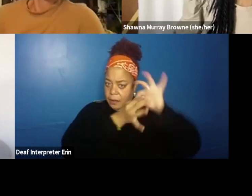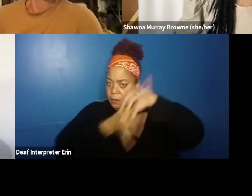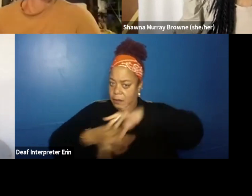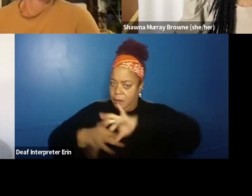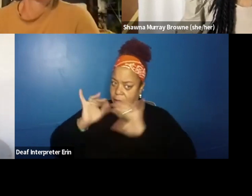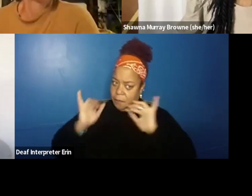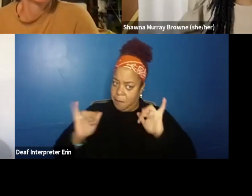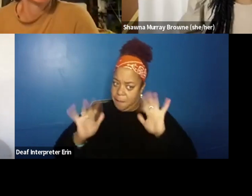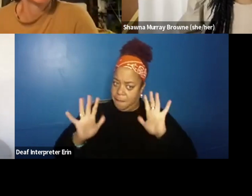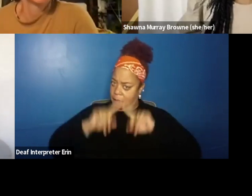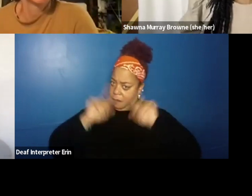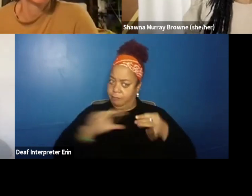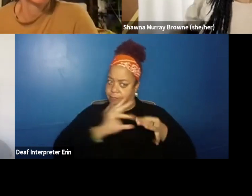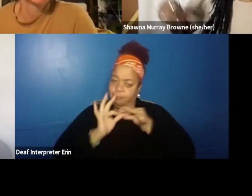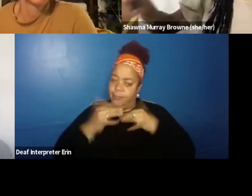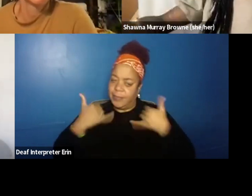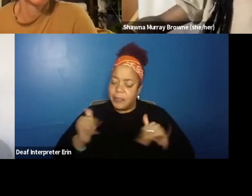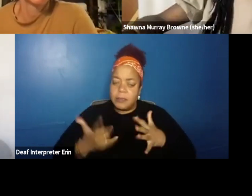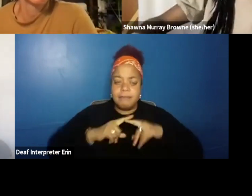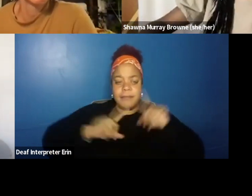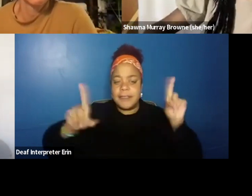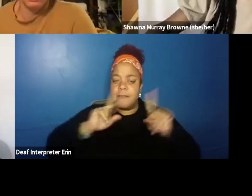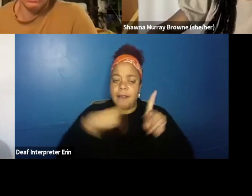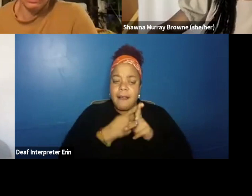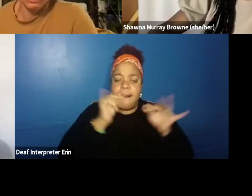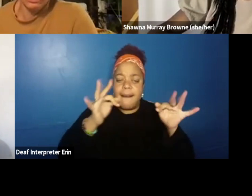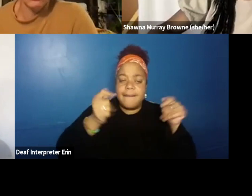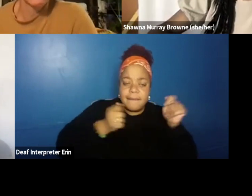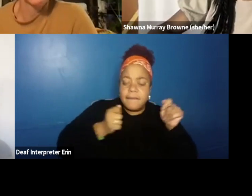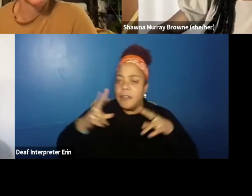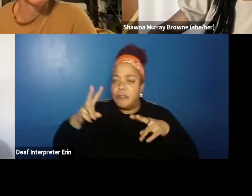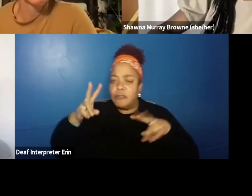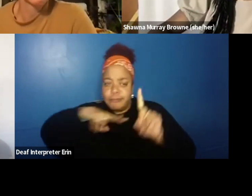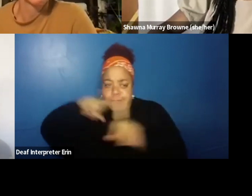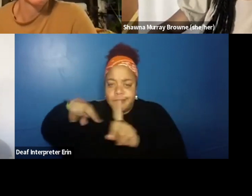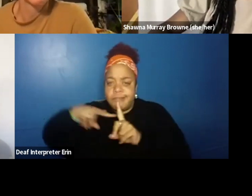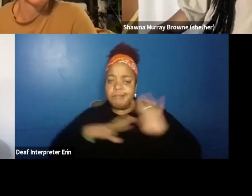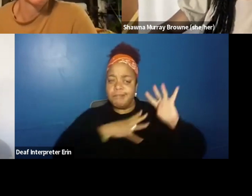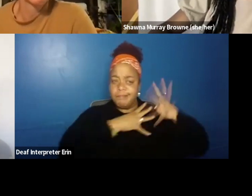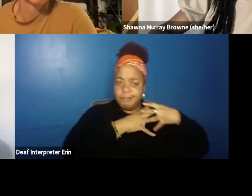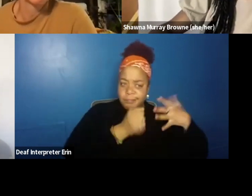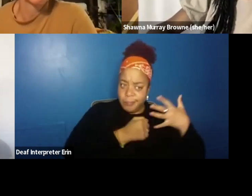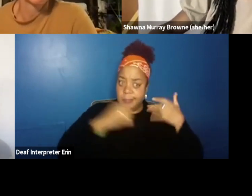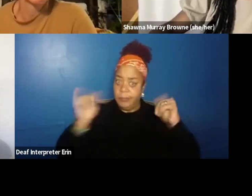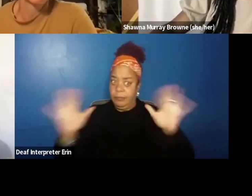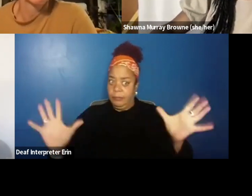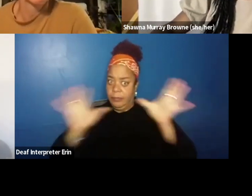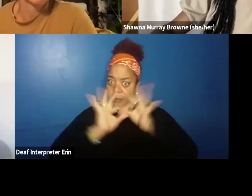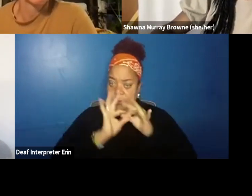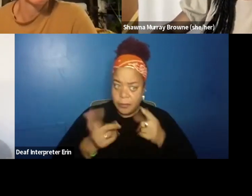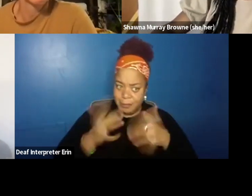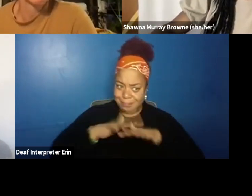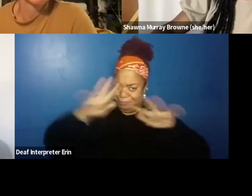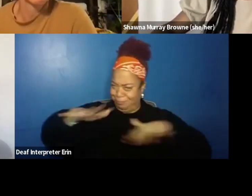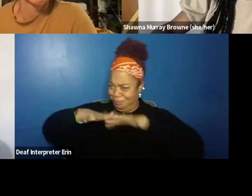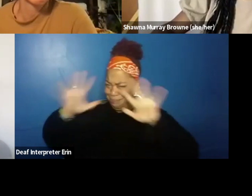all of these sites of control, surveillance, and incarceration are impossible for me to separate, as it so too